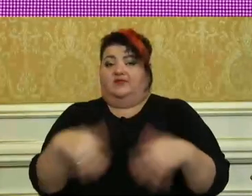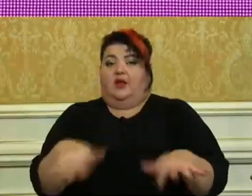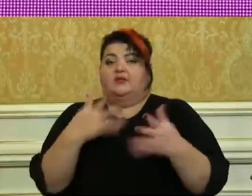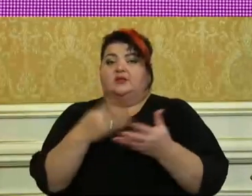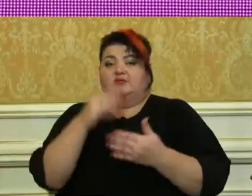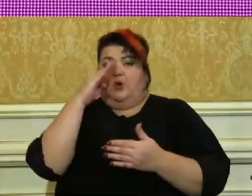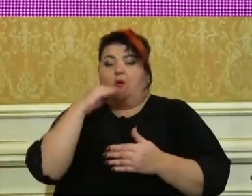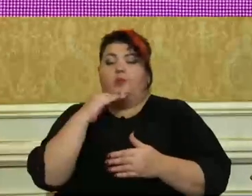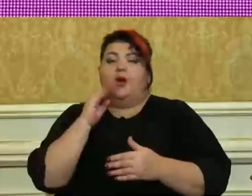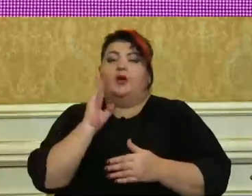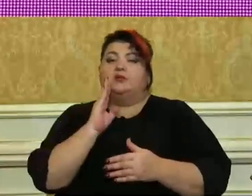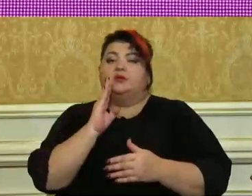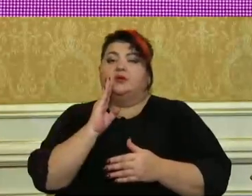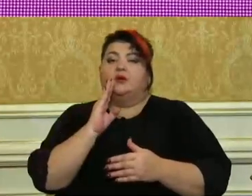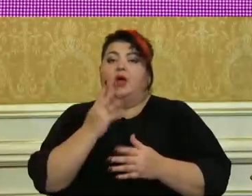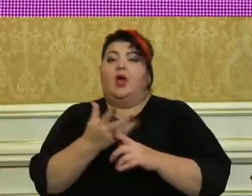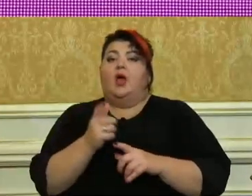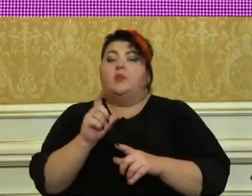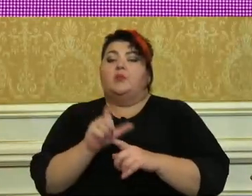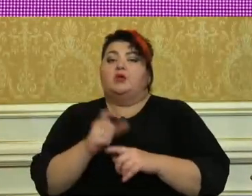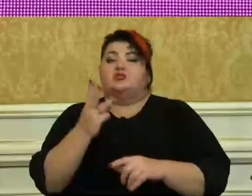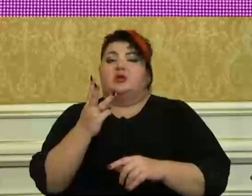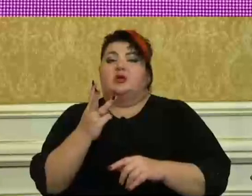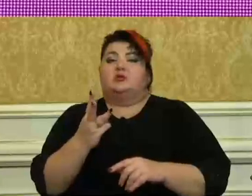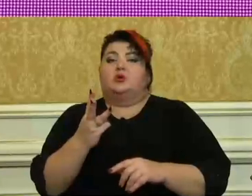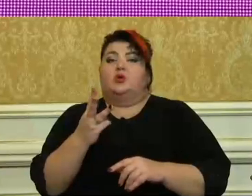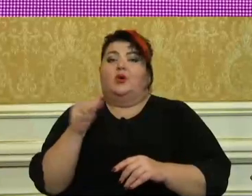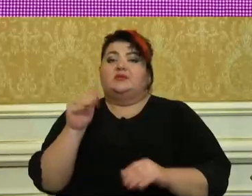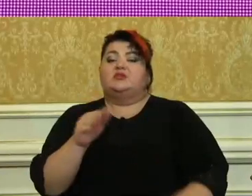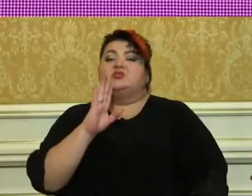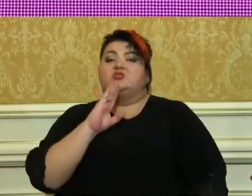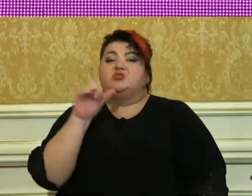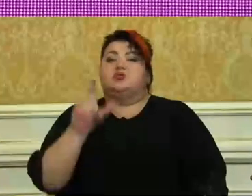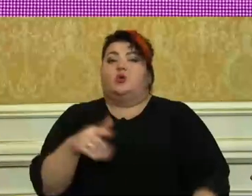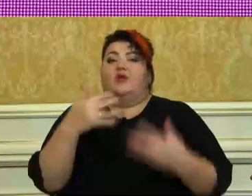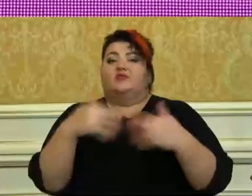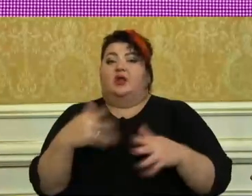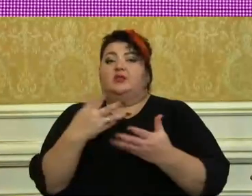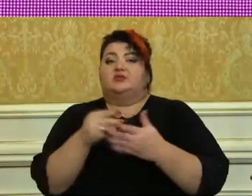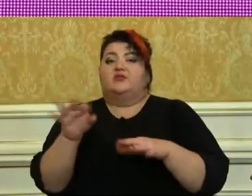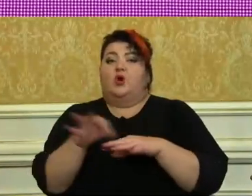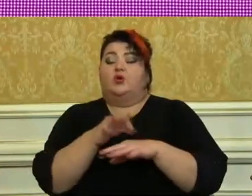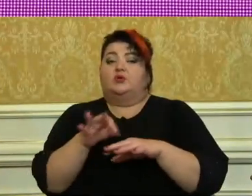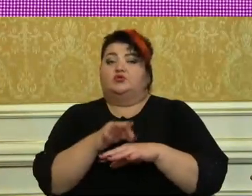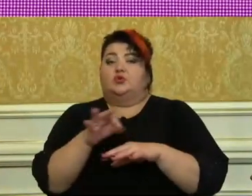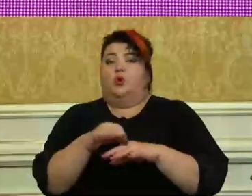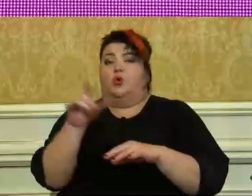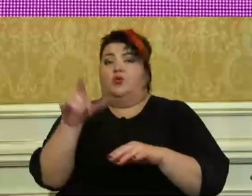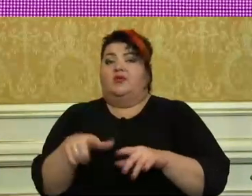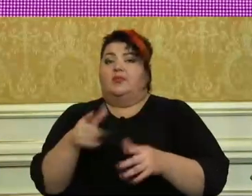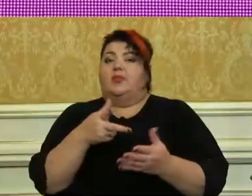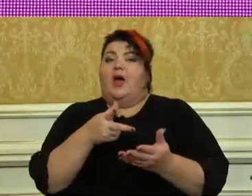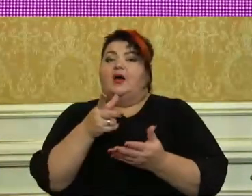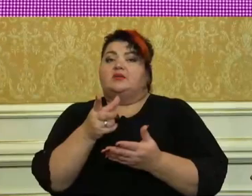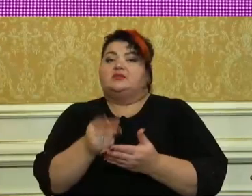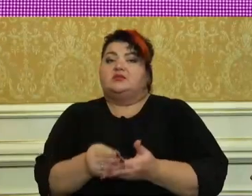2,000 of children are losing their fathers, and wives are losing their husbands. This is the price